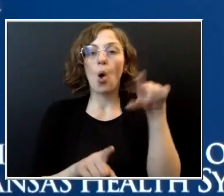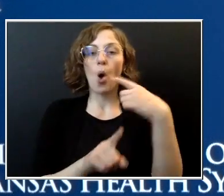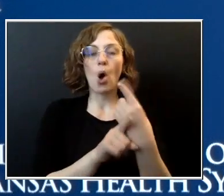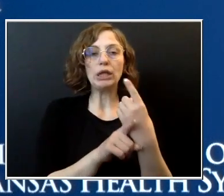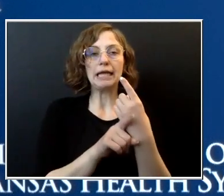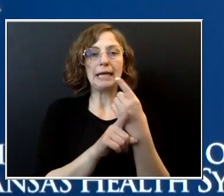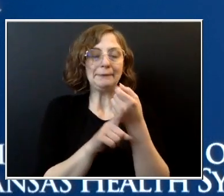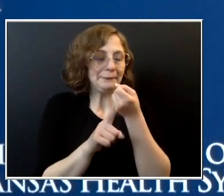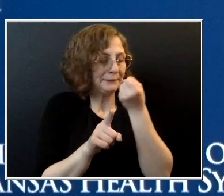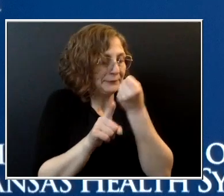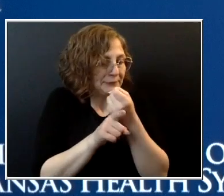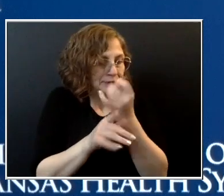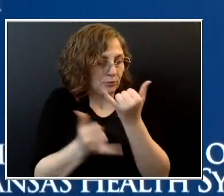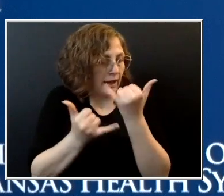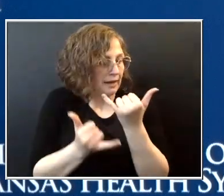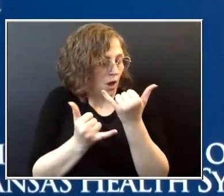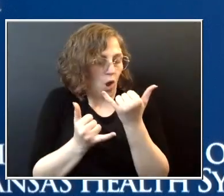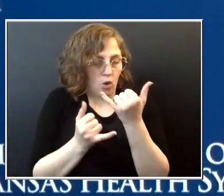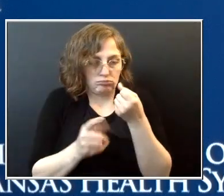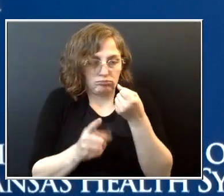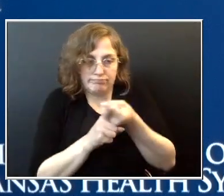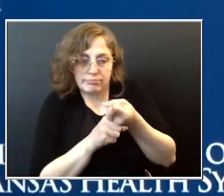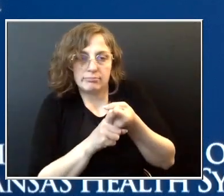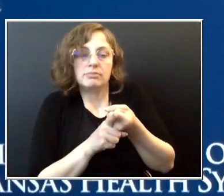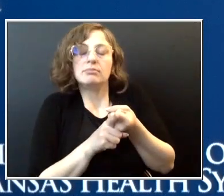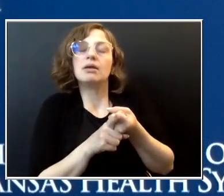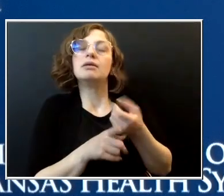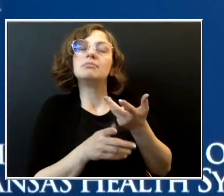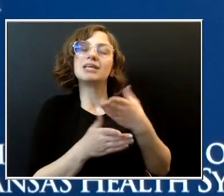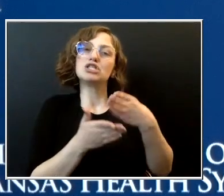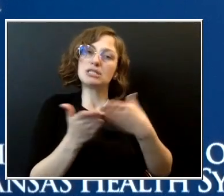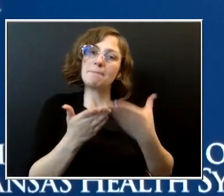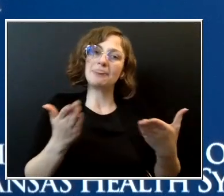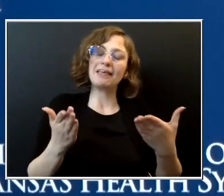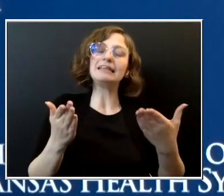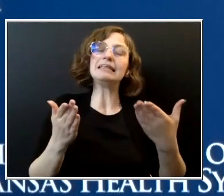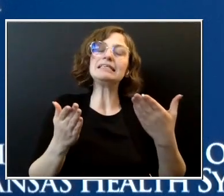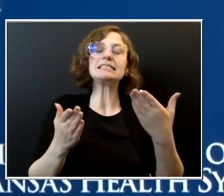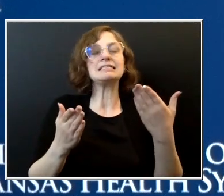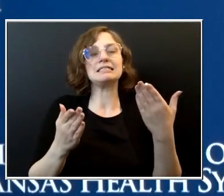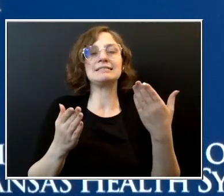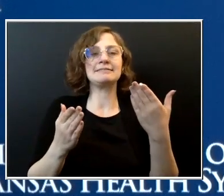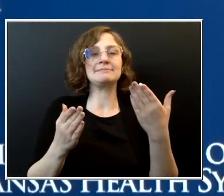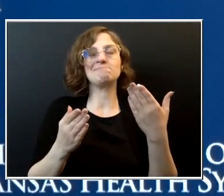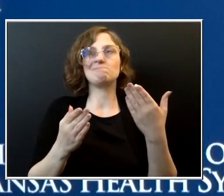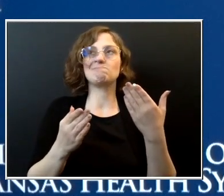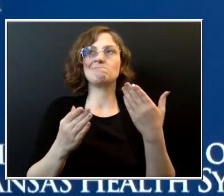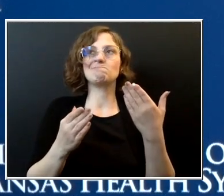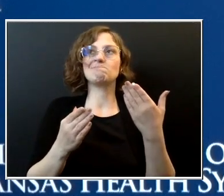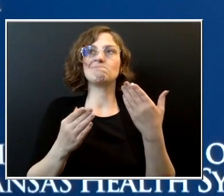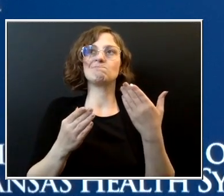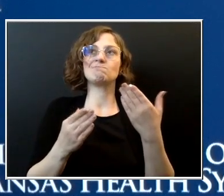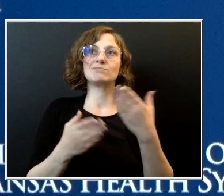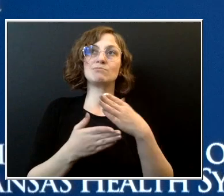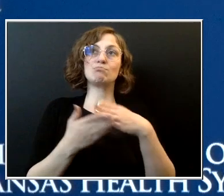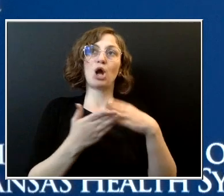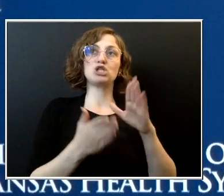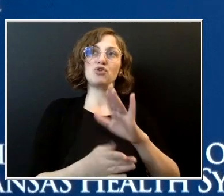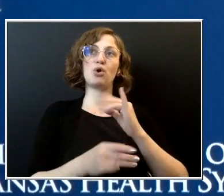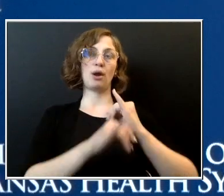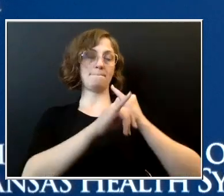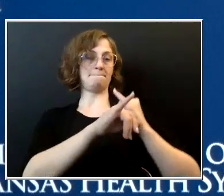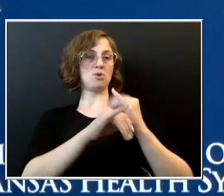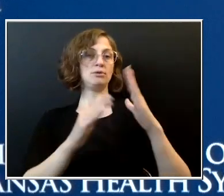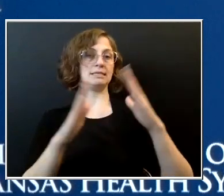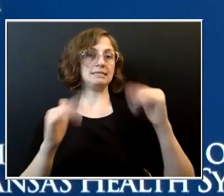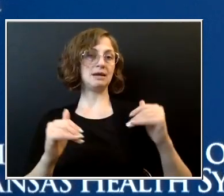it, there are pieces and aspects of your immune system that are literally wiped out for 2 or 3 years,